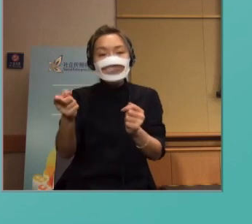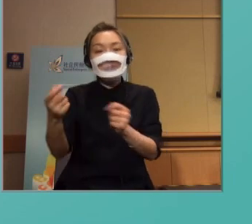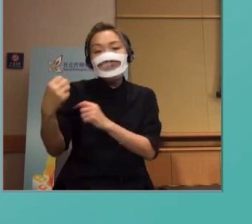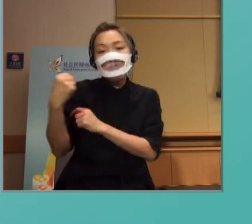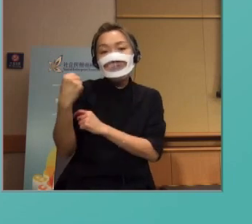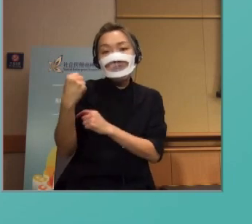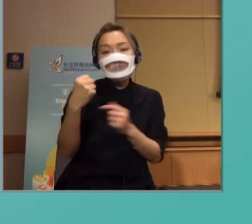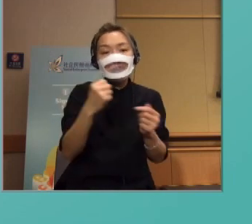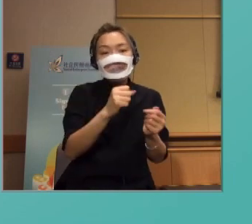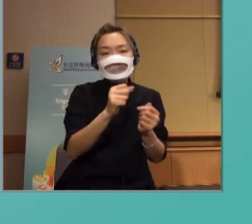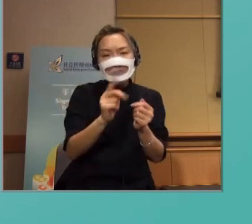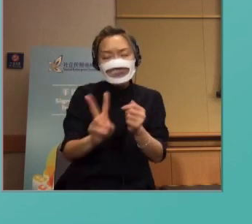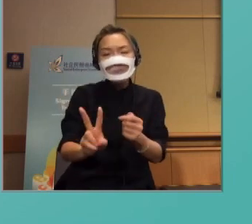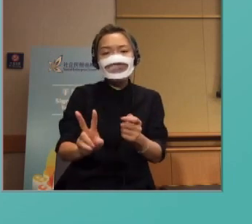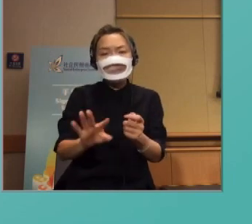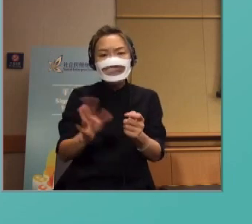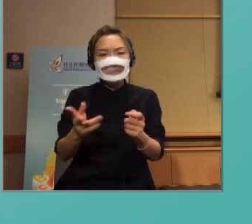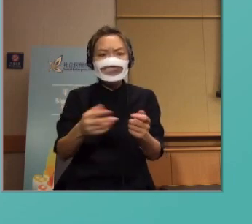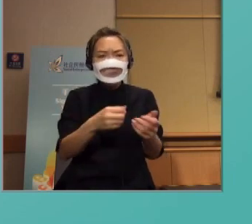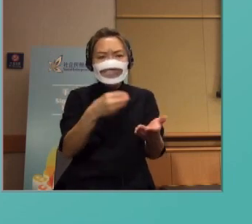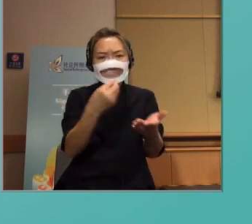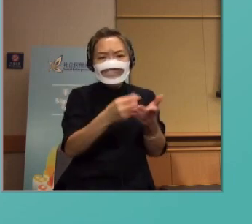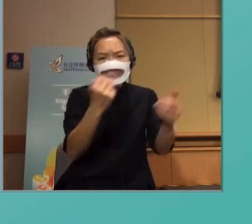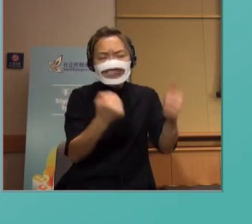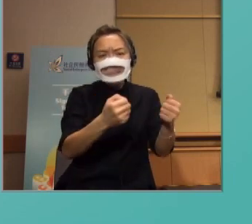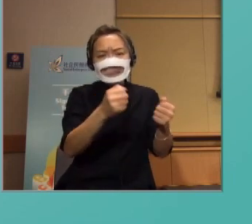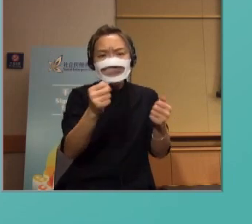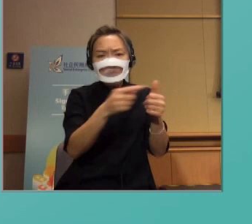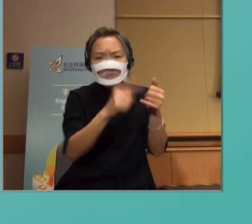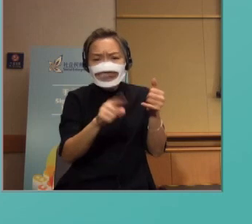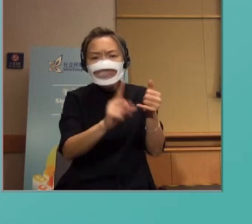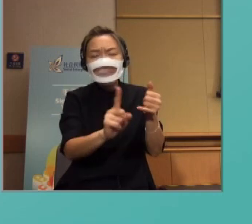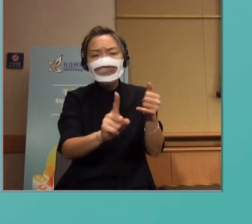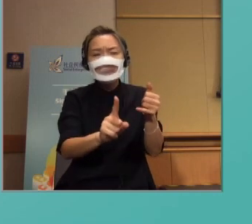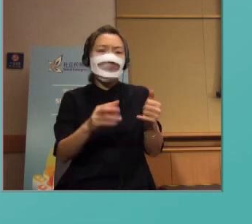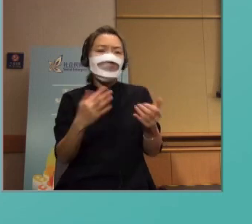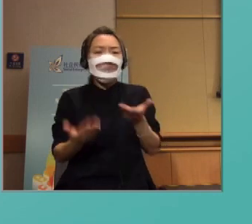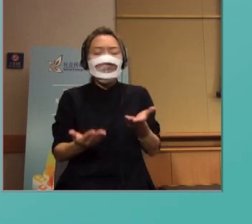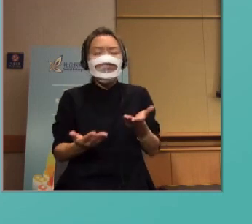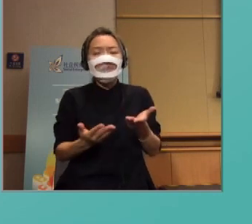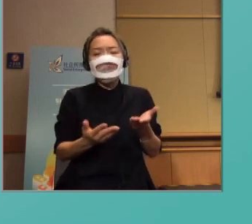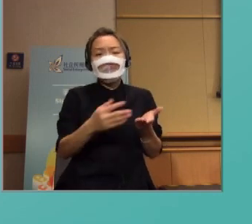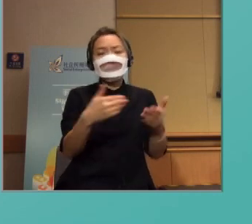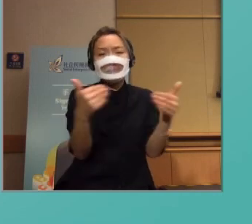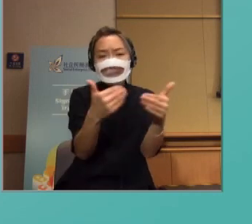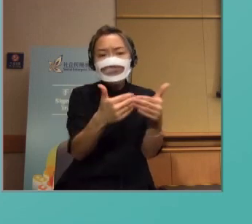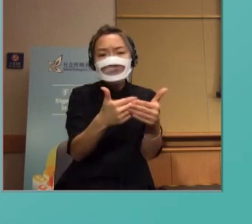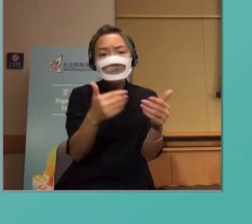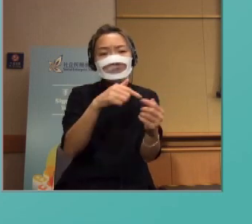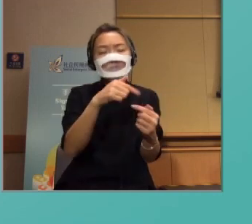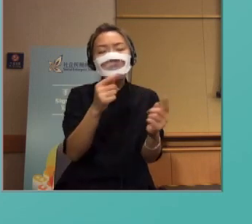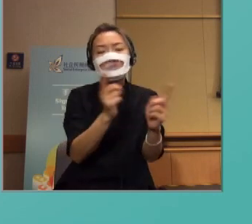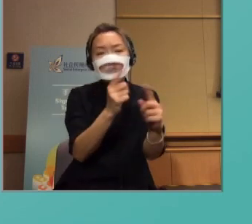why you buy a car. You might buy a car for transportation, but 99% of the reason you buy it for other things, the way it looks, what people